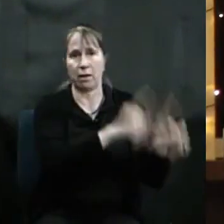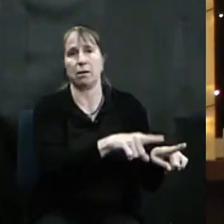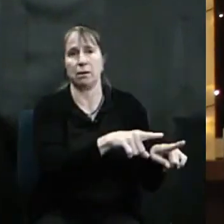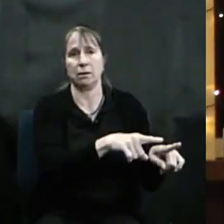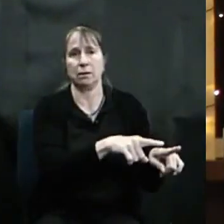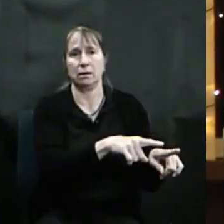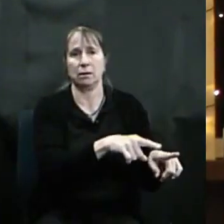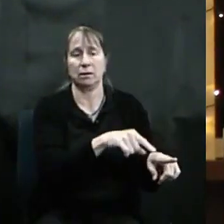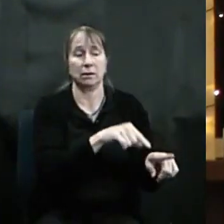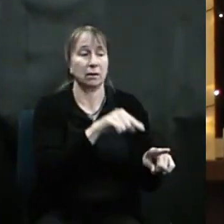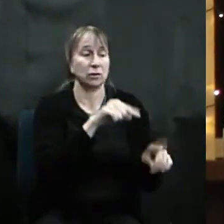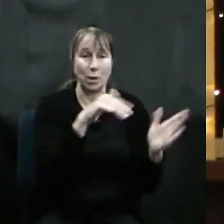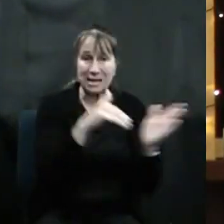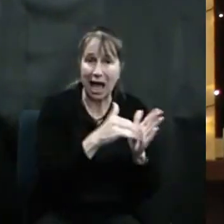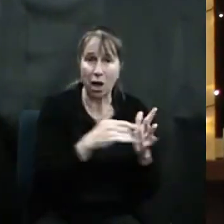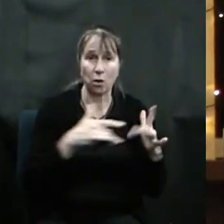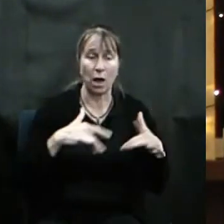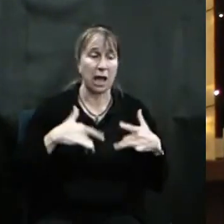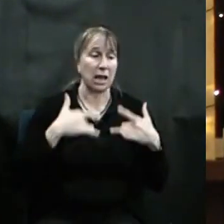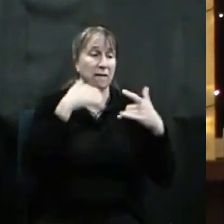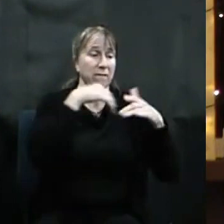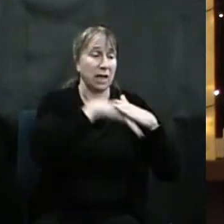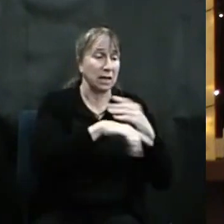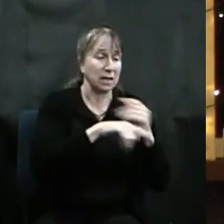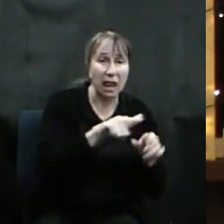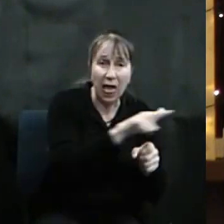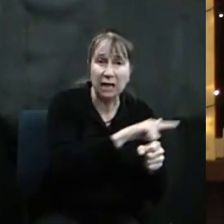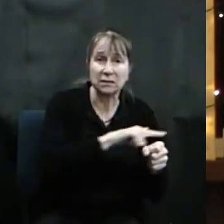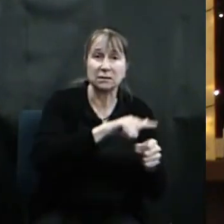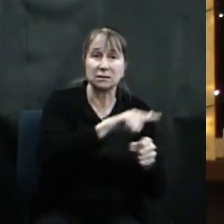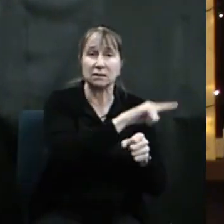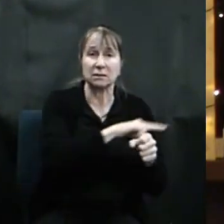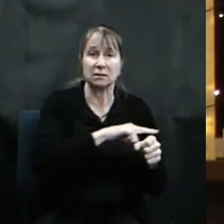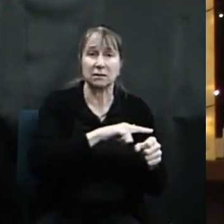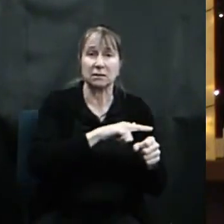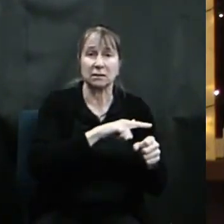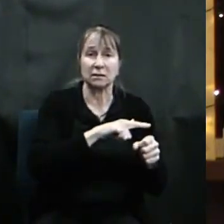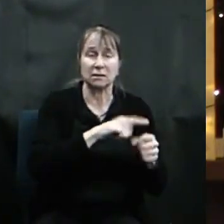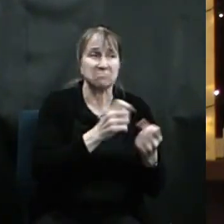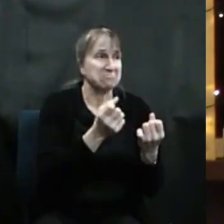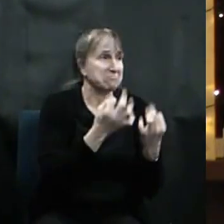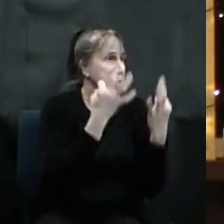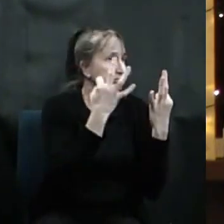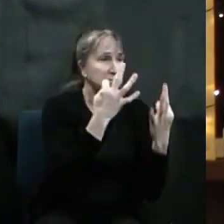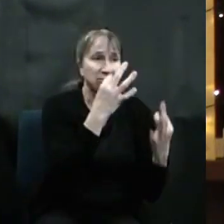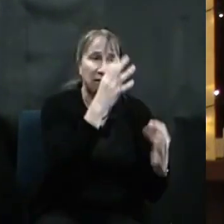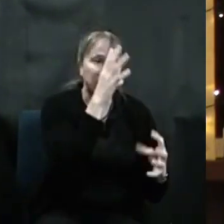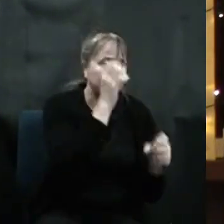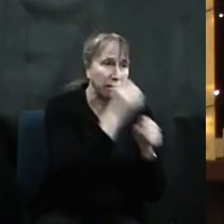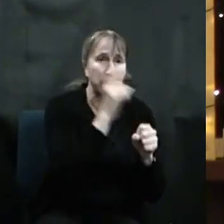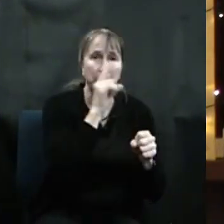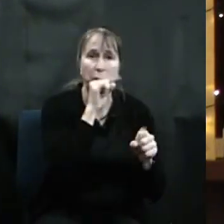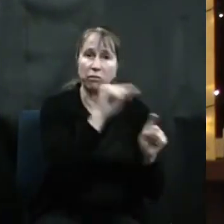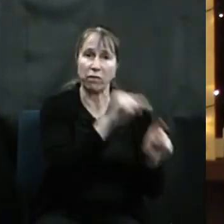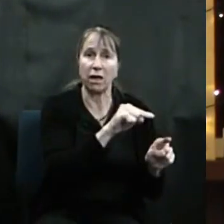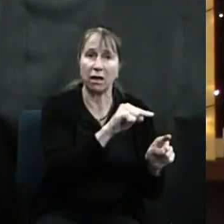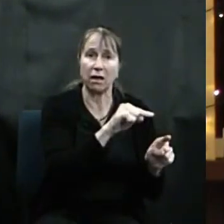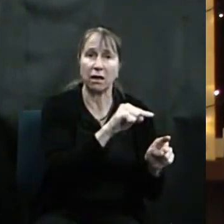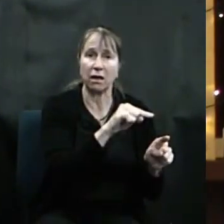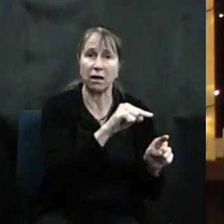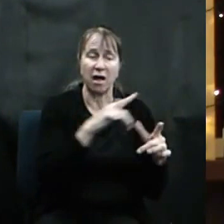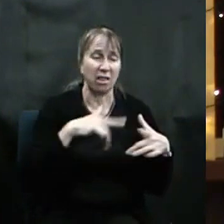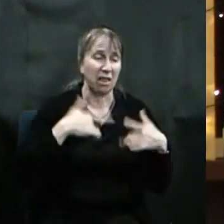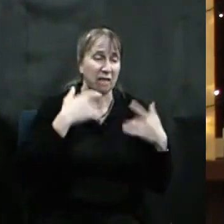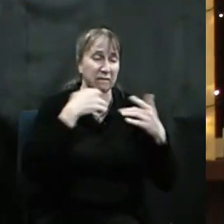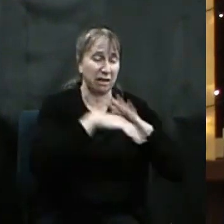in a pagan land by a sewage canal in Babylon. What happened? In verse 1, the